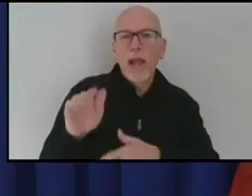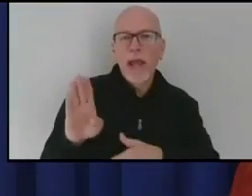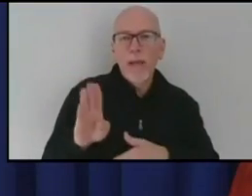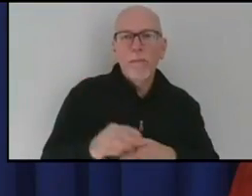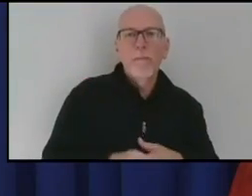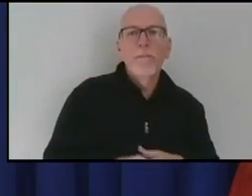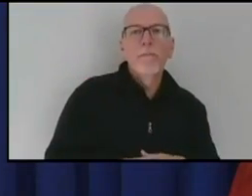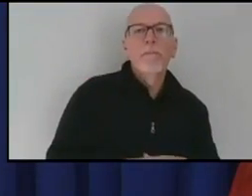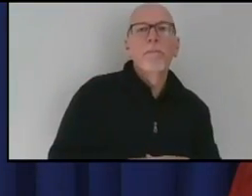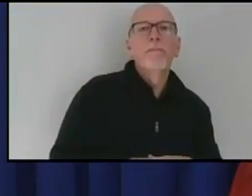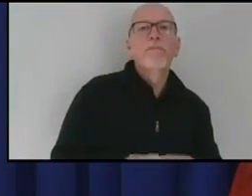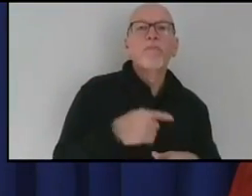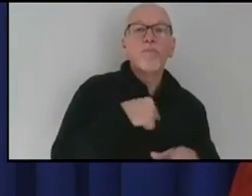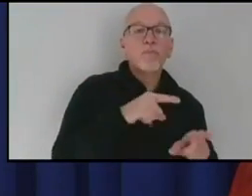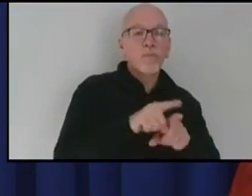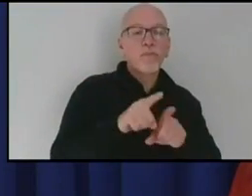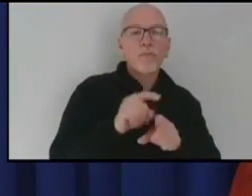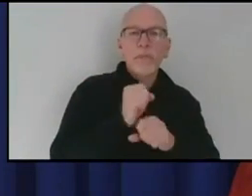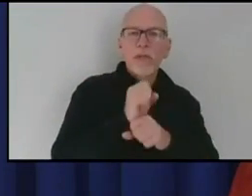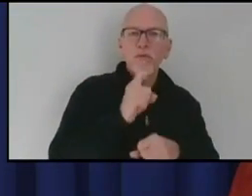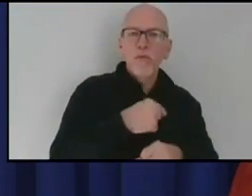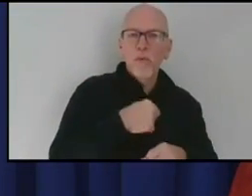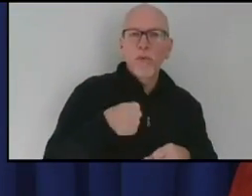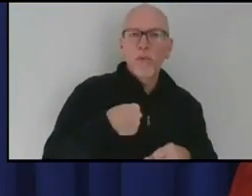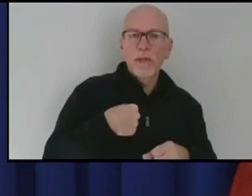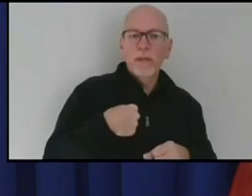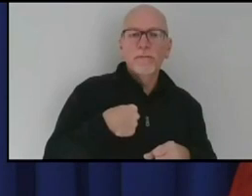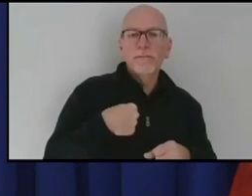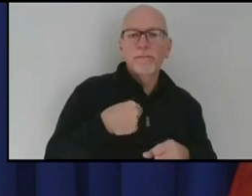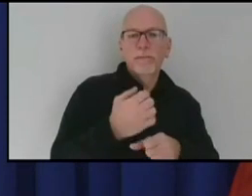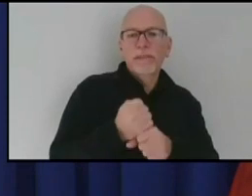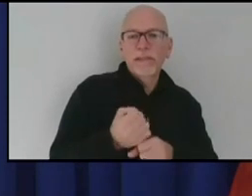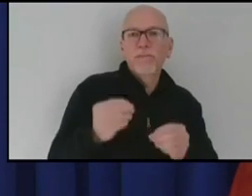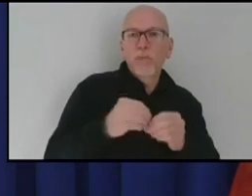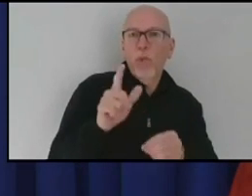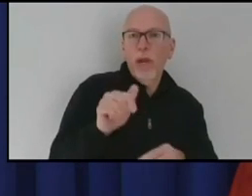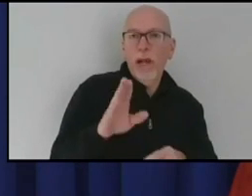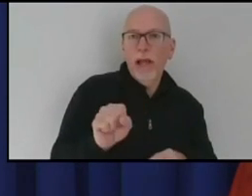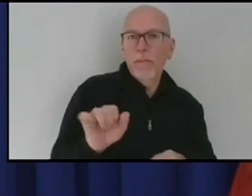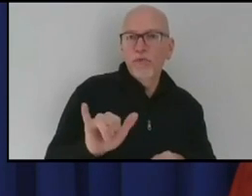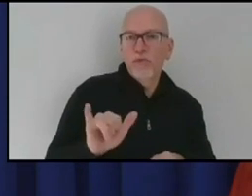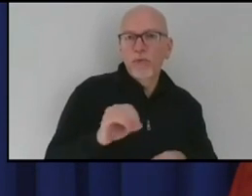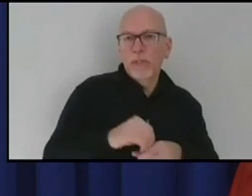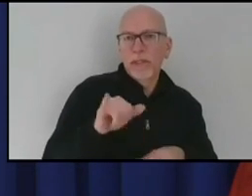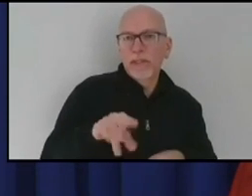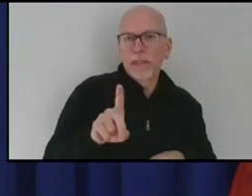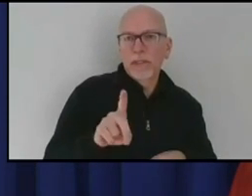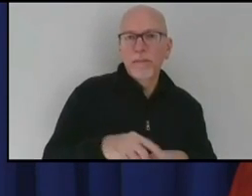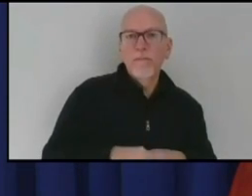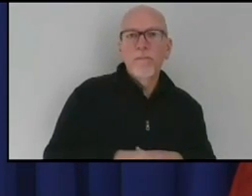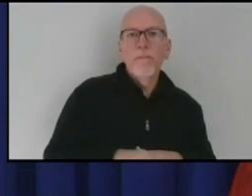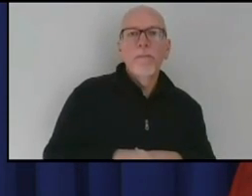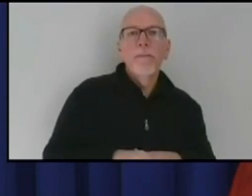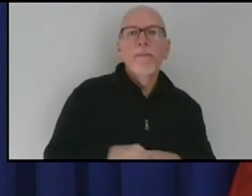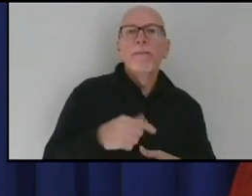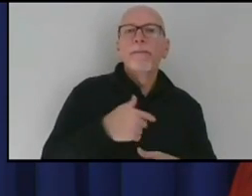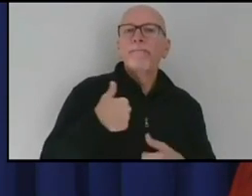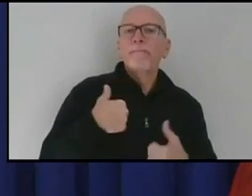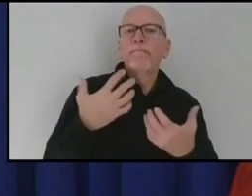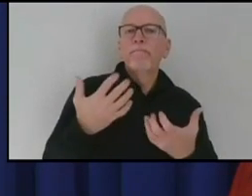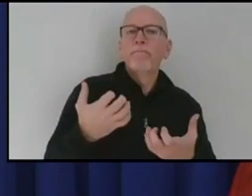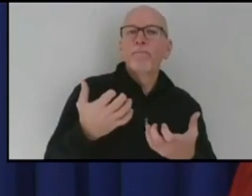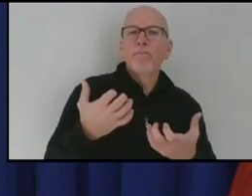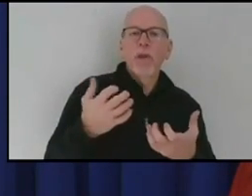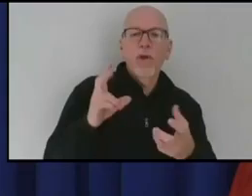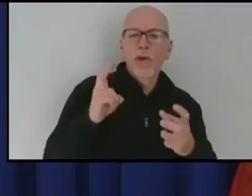We are also looking to make sure that we are bringing on additional labs here in the state of Indiana so that we can divide and